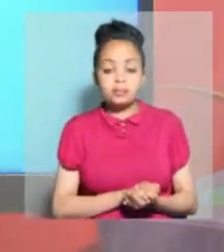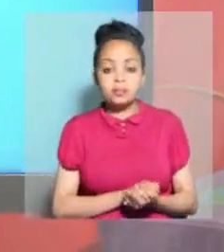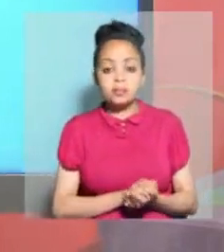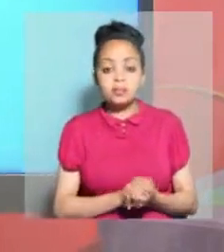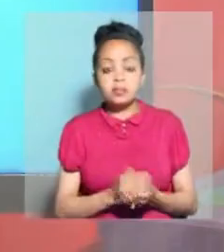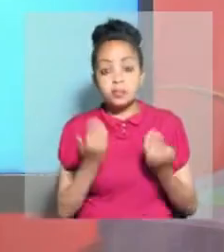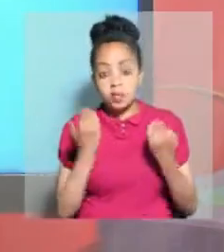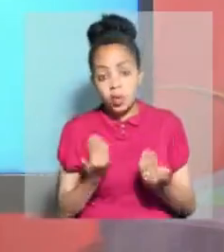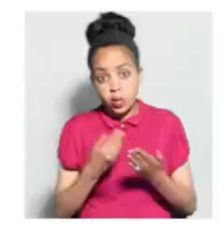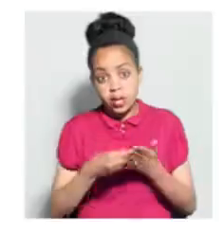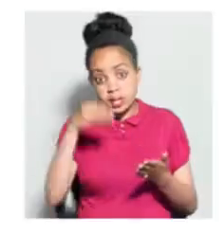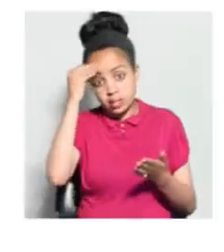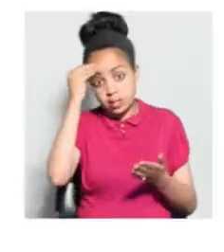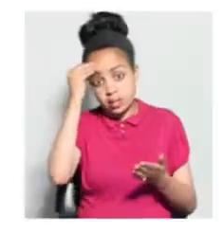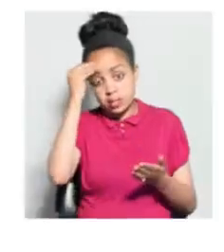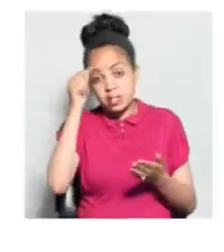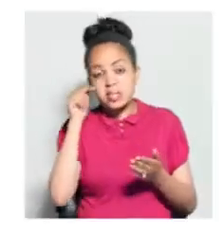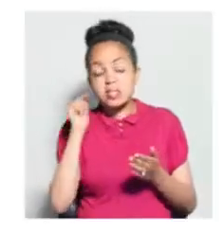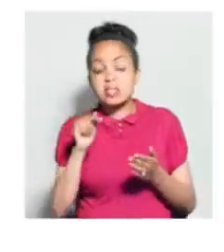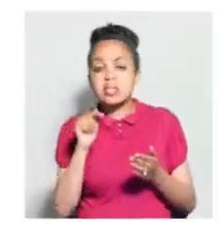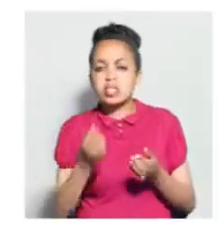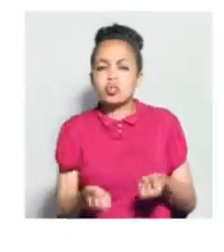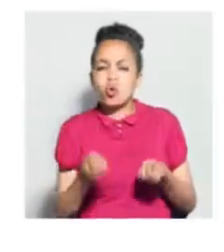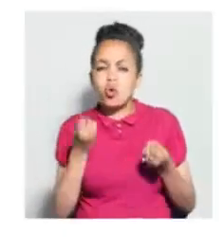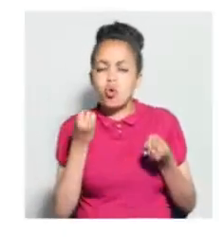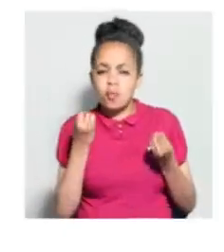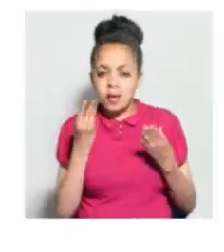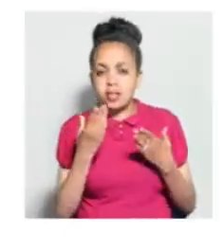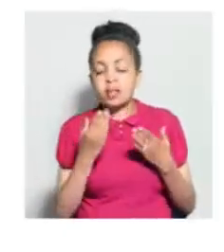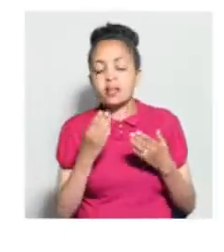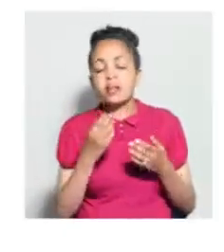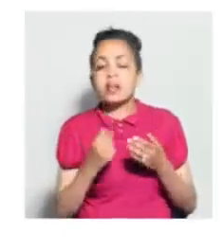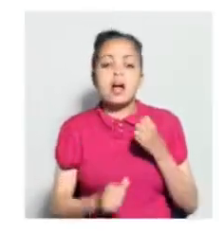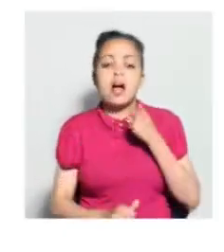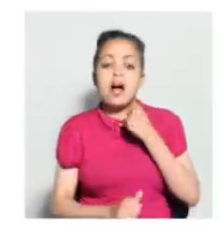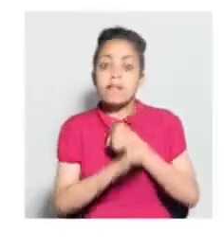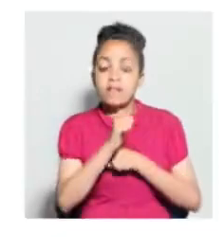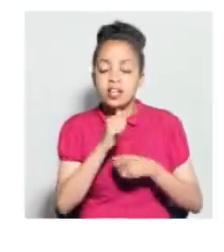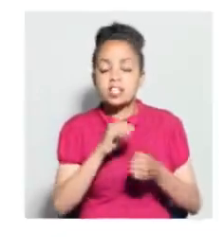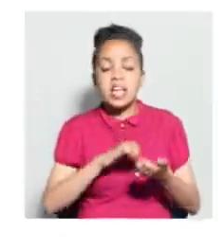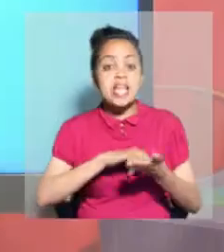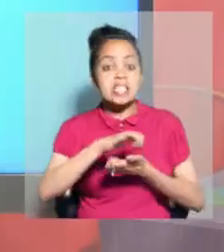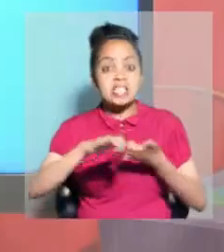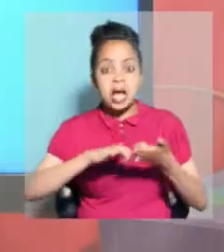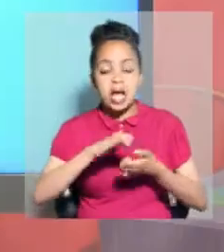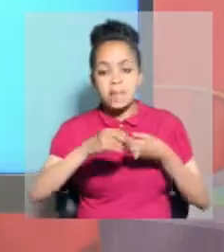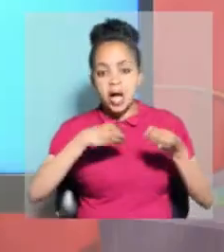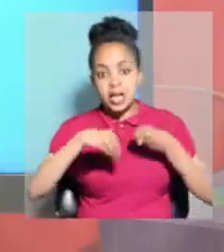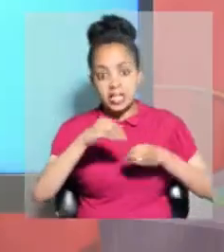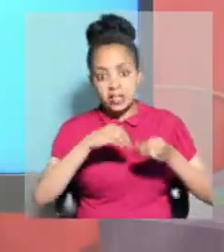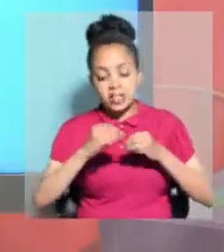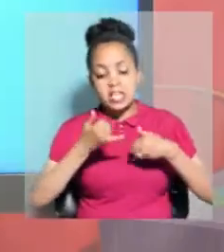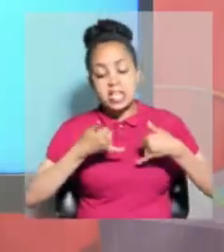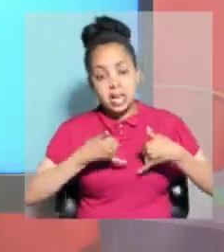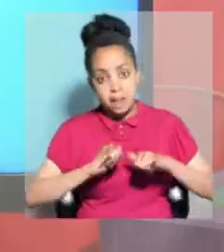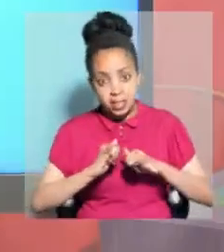in nowadays lesson, as there is so many factors that affect enzyme activity, including